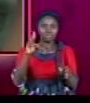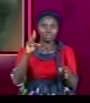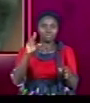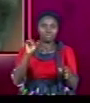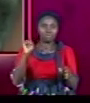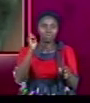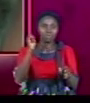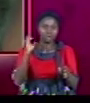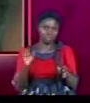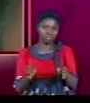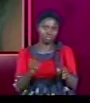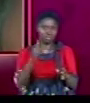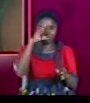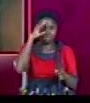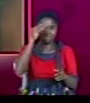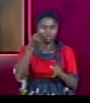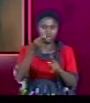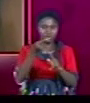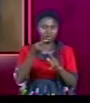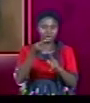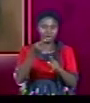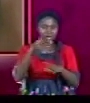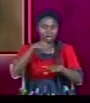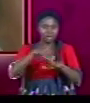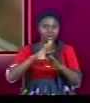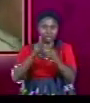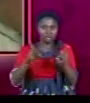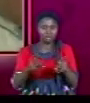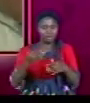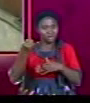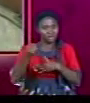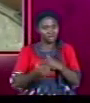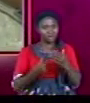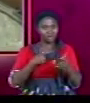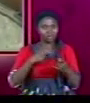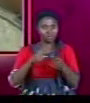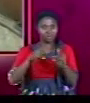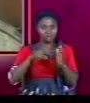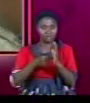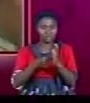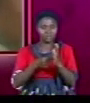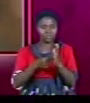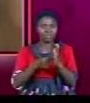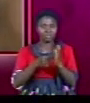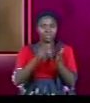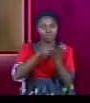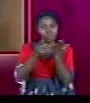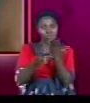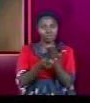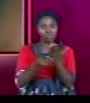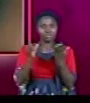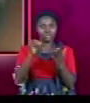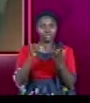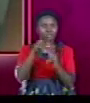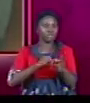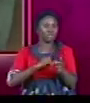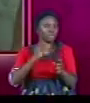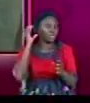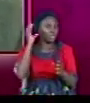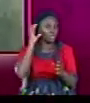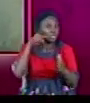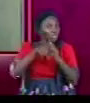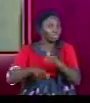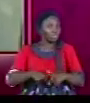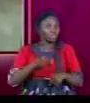our mama for our area in Ongoro invite me in this global retreat. So when I hear Deeper Life, this Deeper Life is